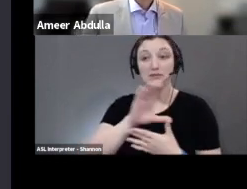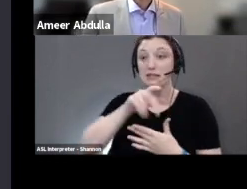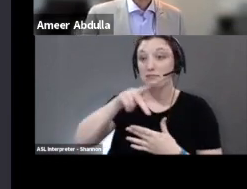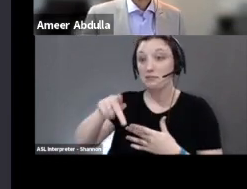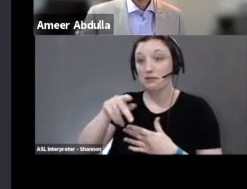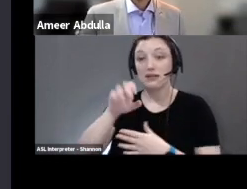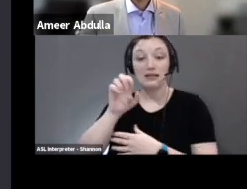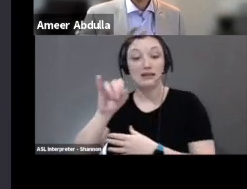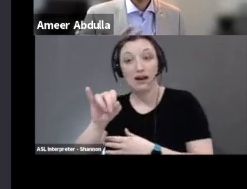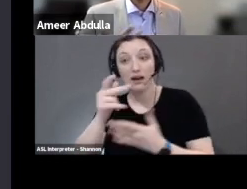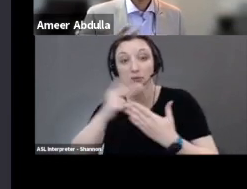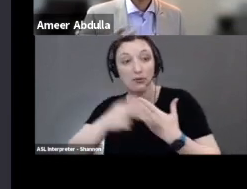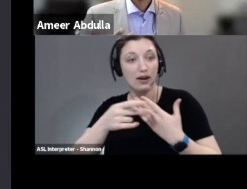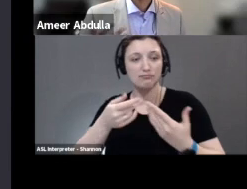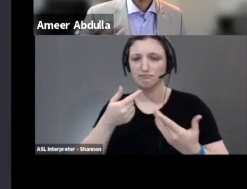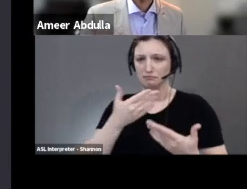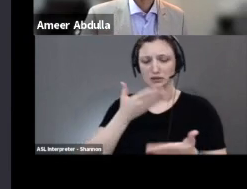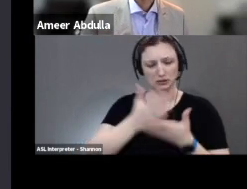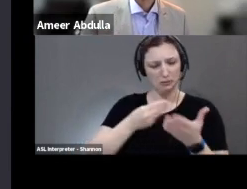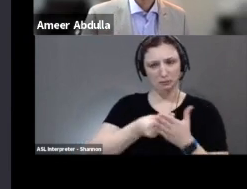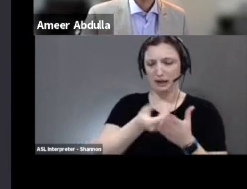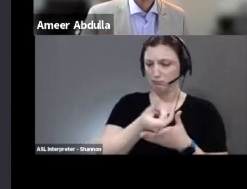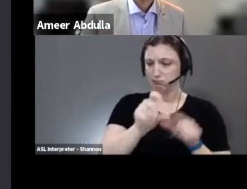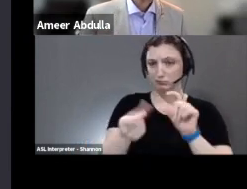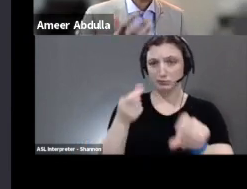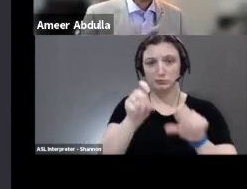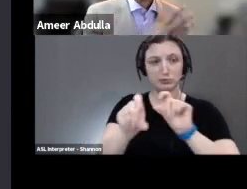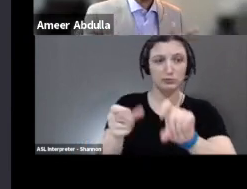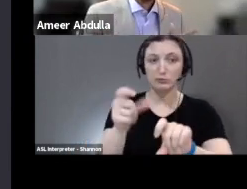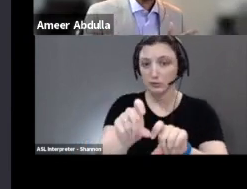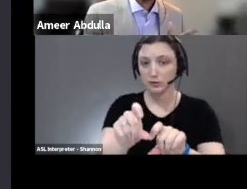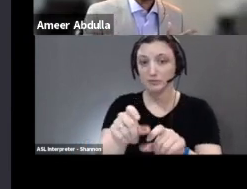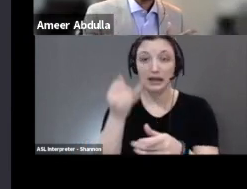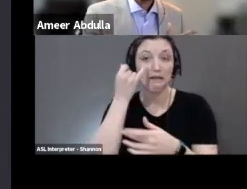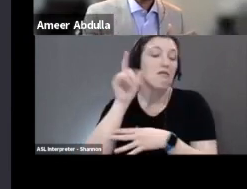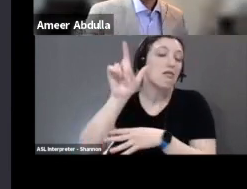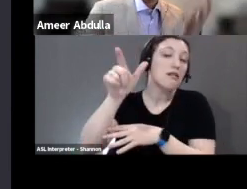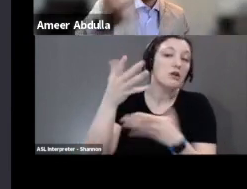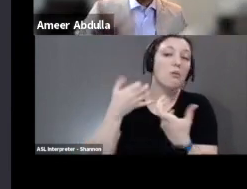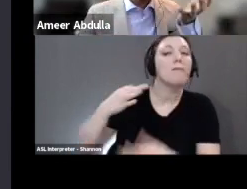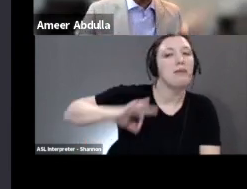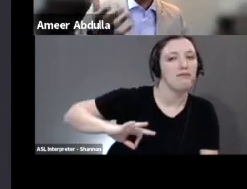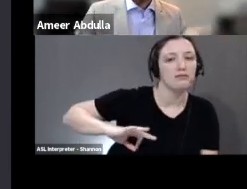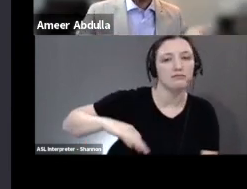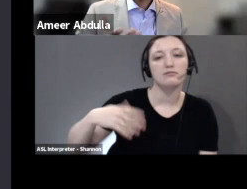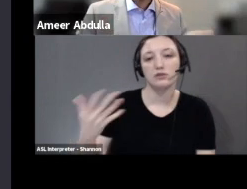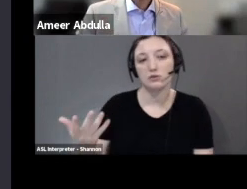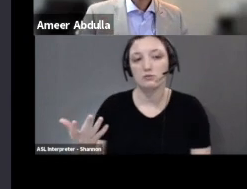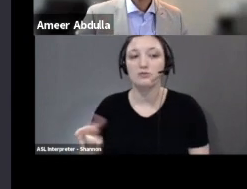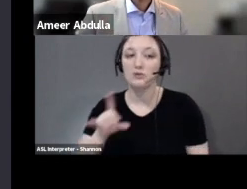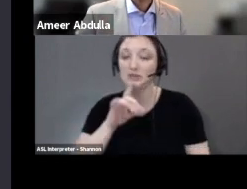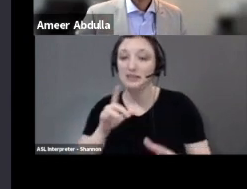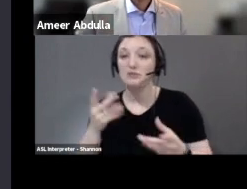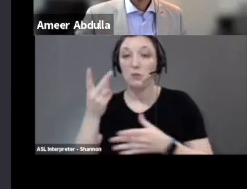in case you may be looking to leverage or benefit from those programs down the road. So there's that push and pull and